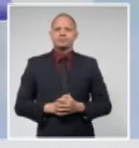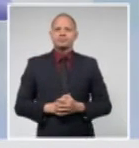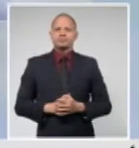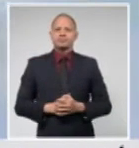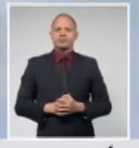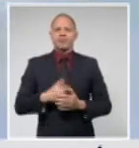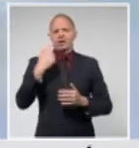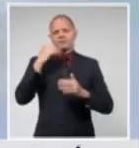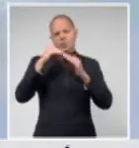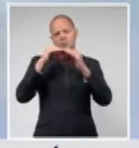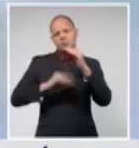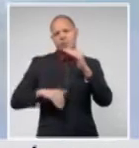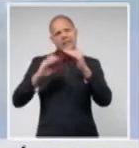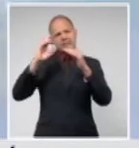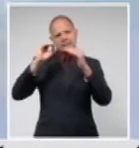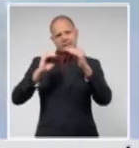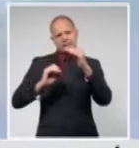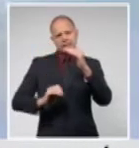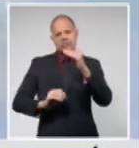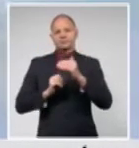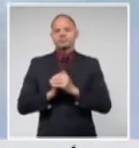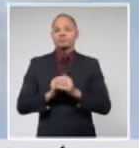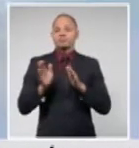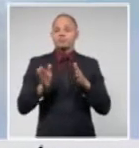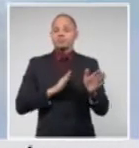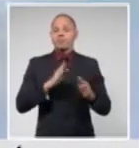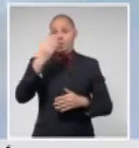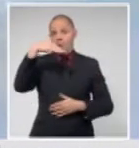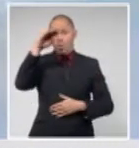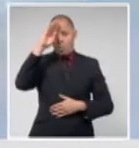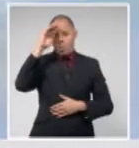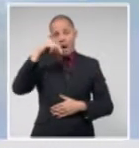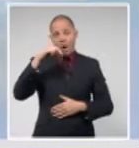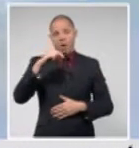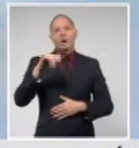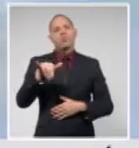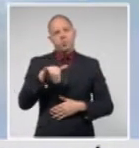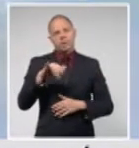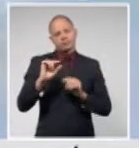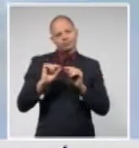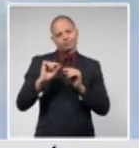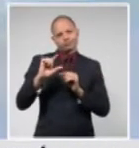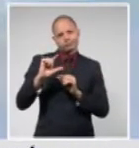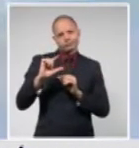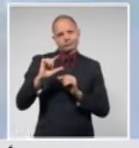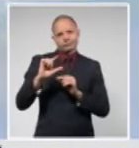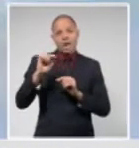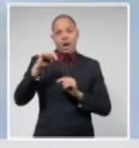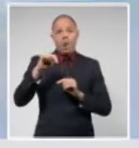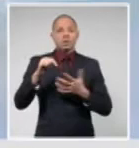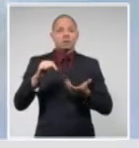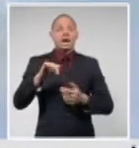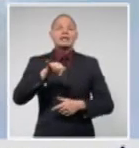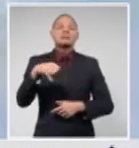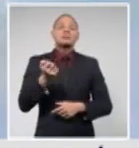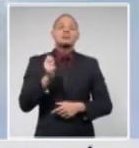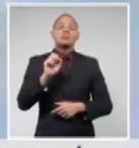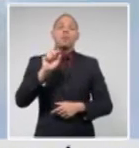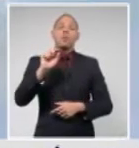0.13. This means that Cuba's rate rises slightly as compared to yesterday, now standing